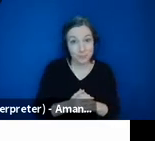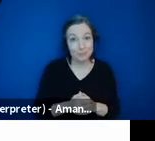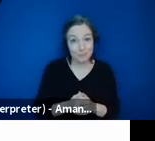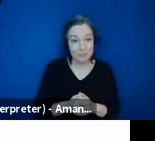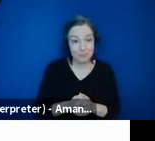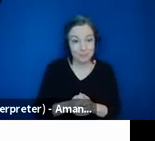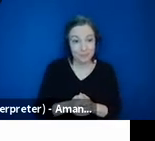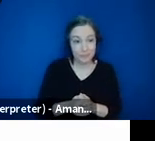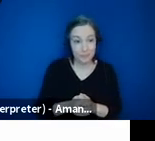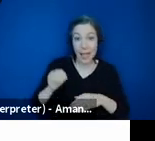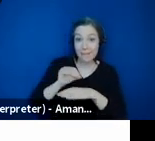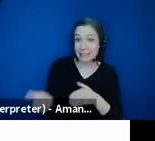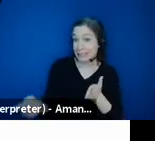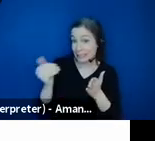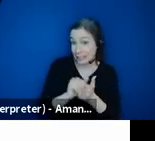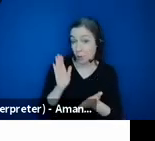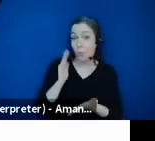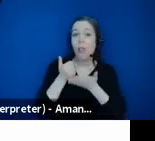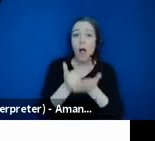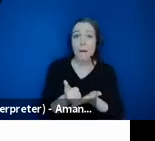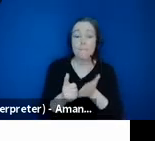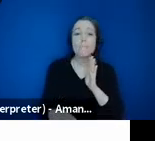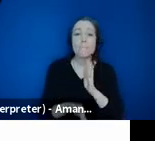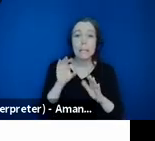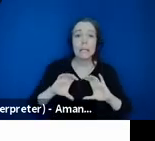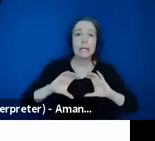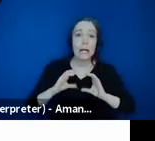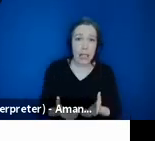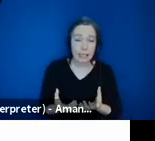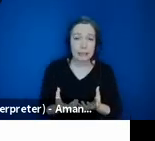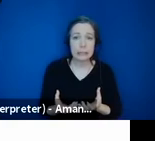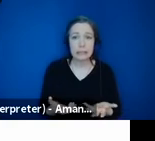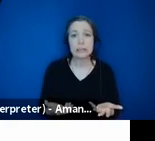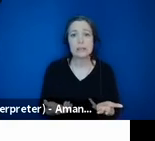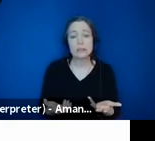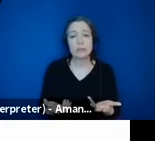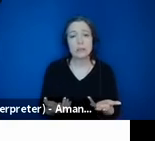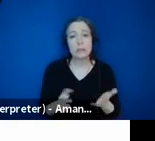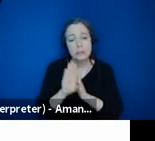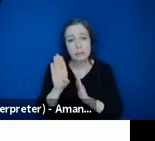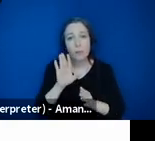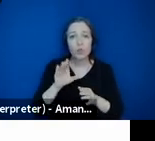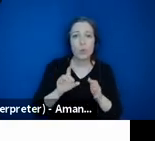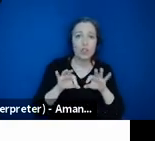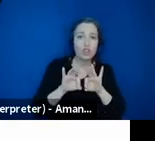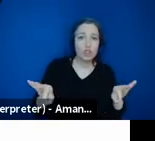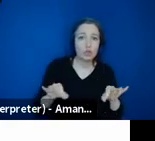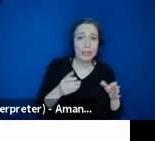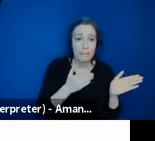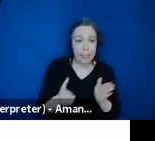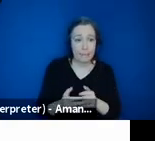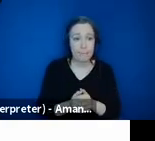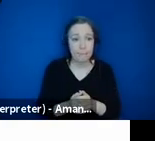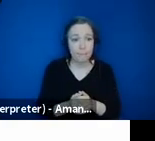So advising again will help you pick out classes and come up with your degree plan. Then they also offer transfer services.